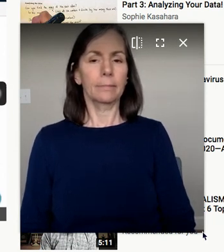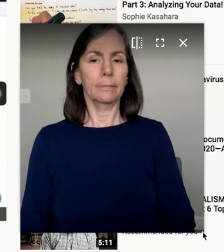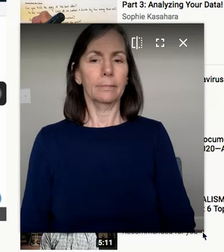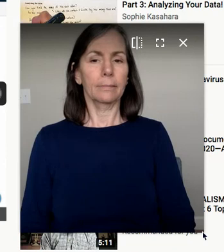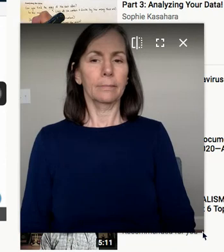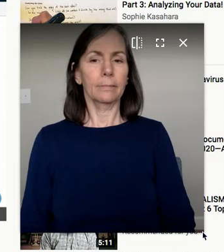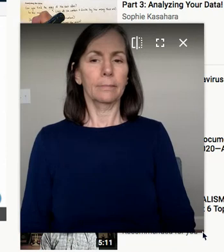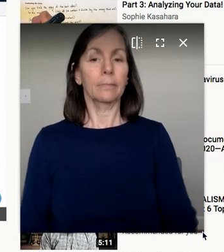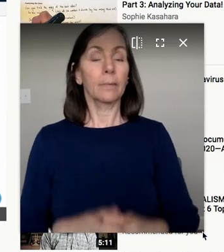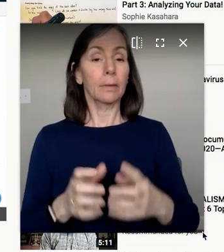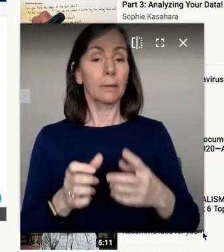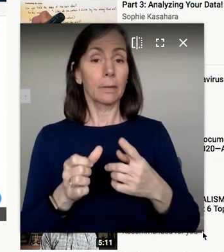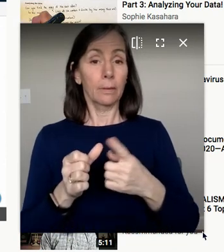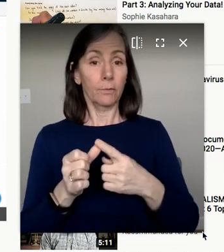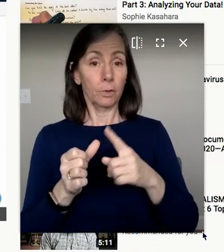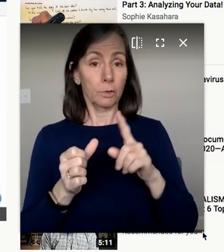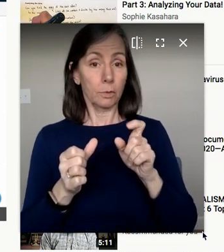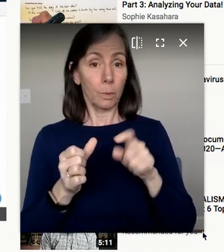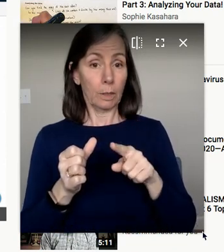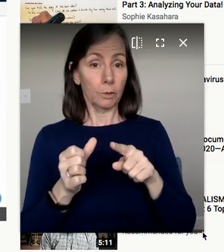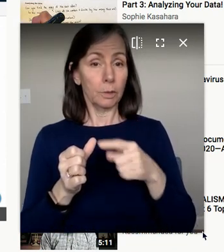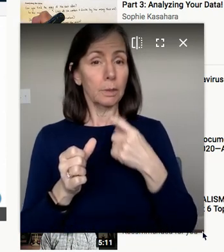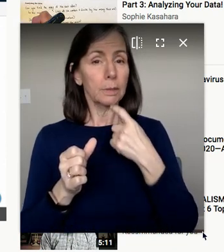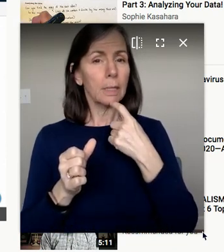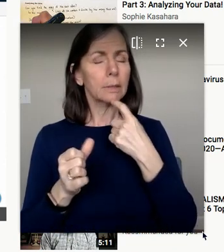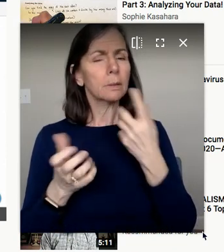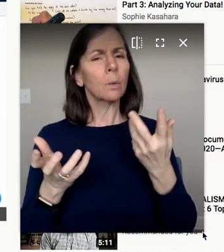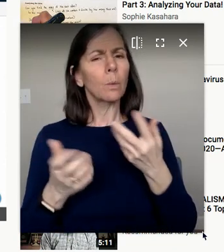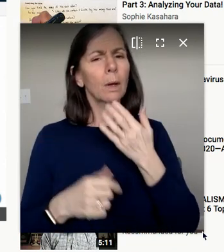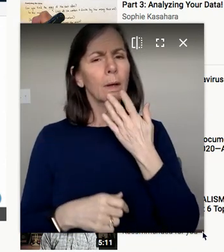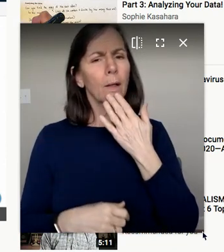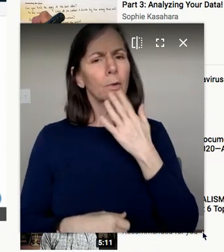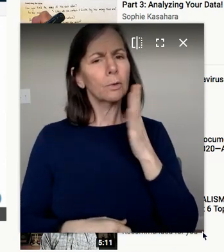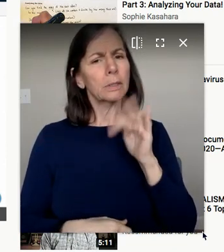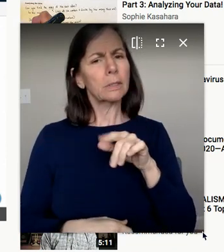The first question says, what color is this?